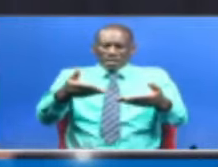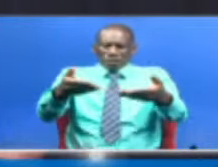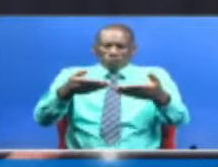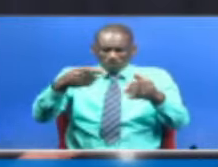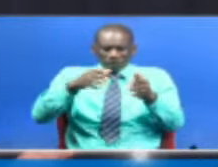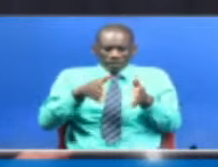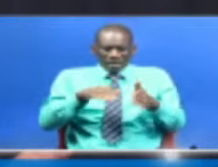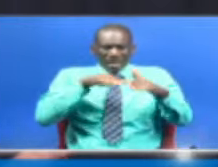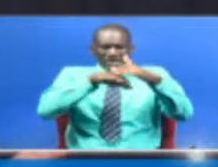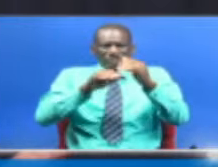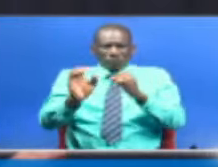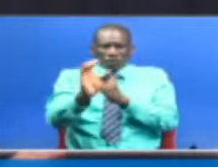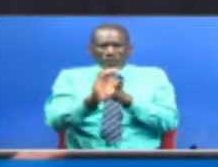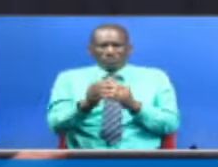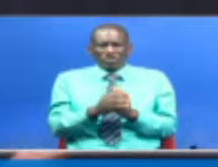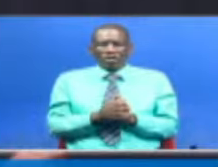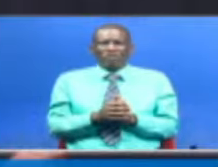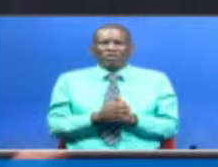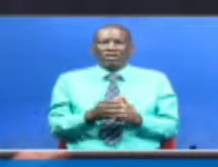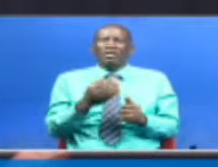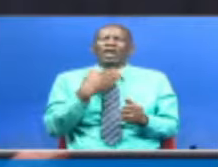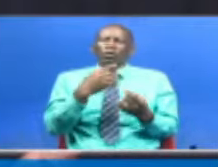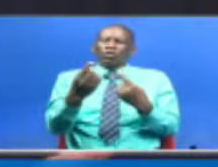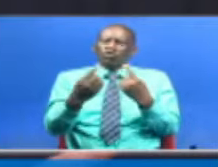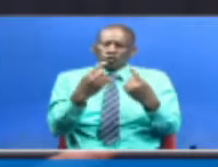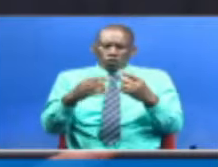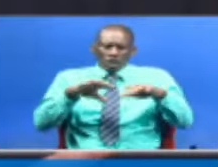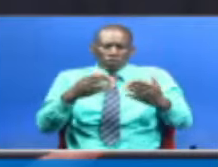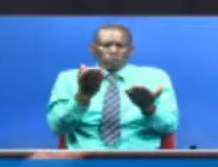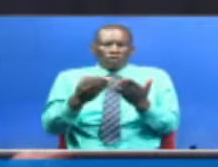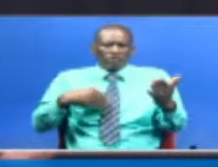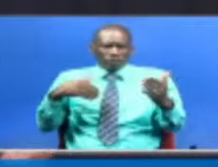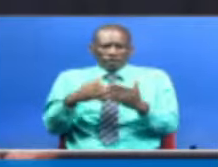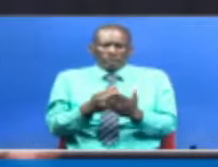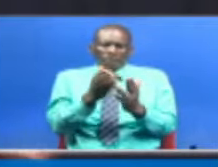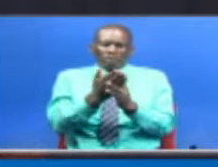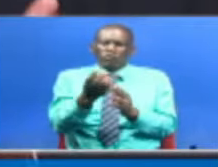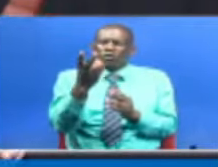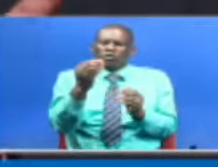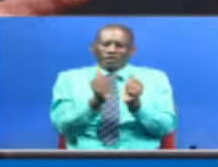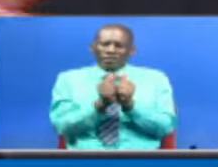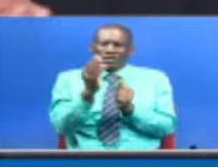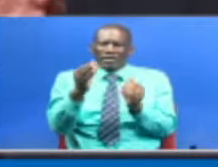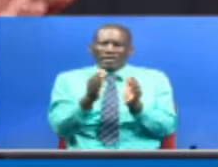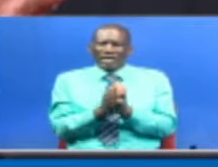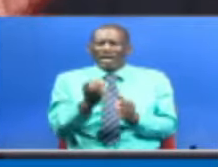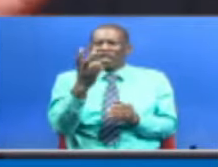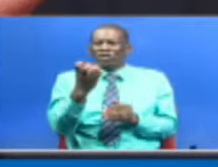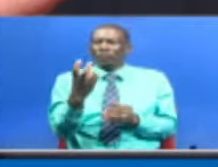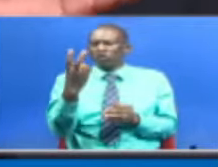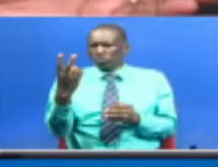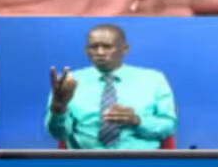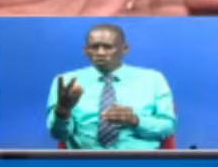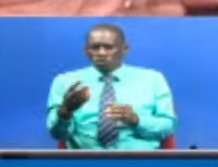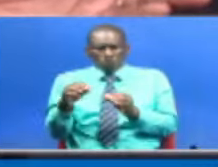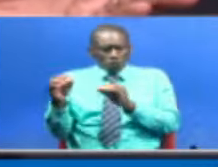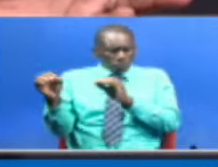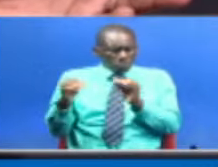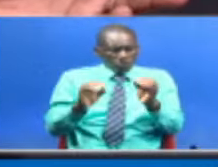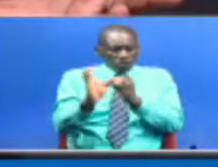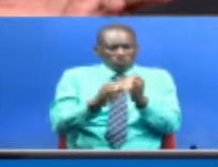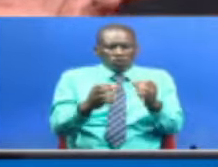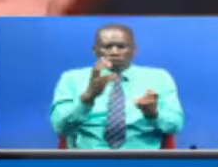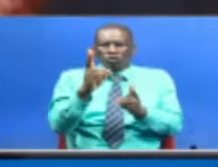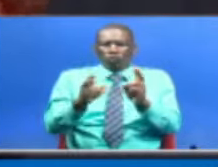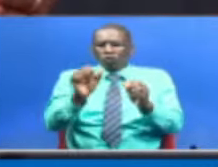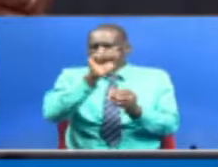country. Let me mention where we are today. Yeah. Between 2013 and 2022, we moved the country from